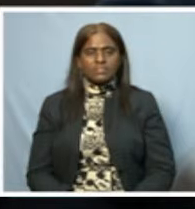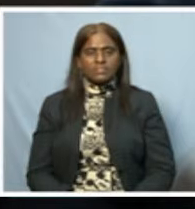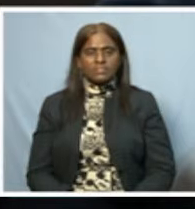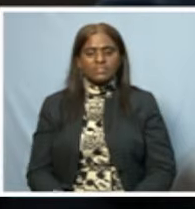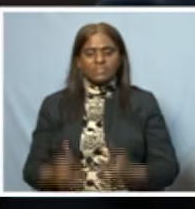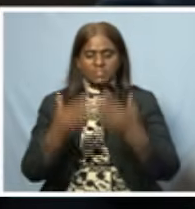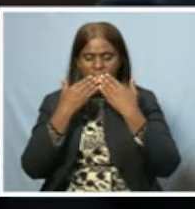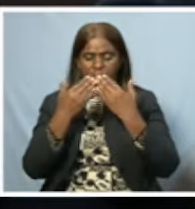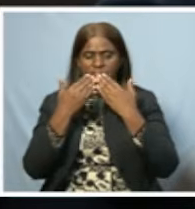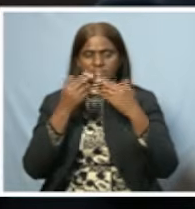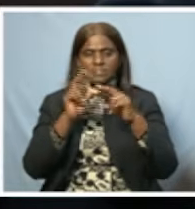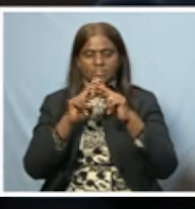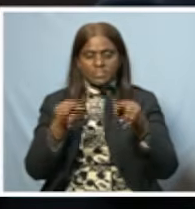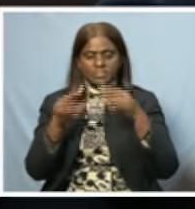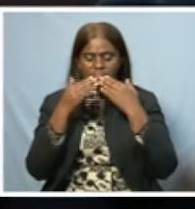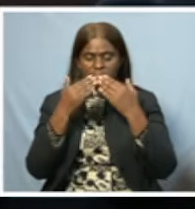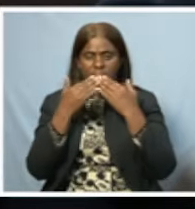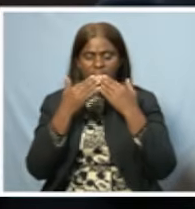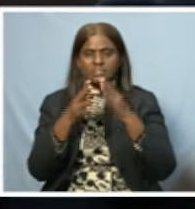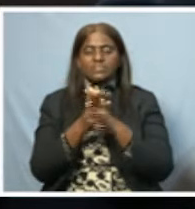Thank you, Chair.